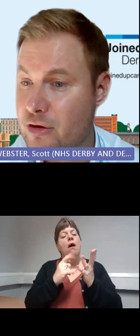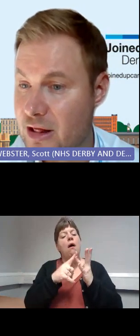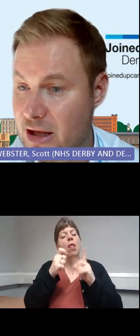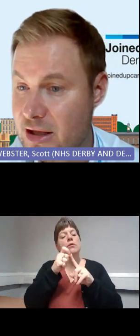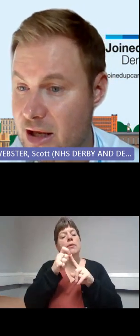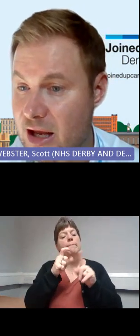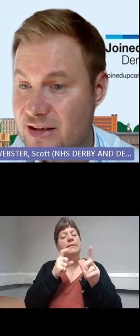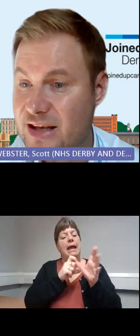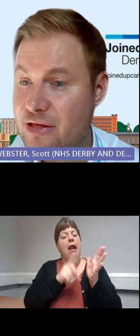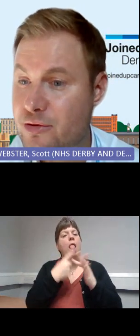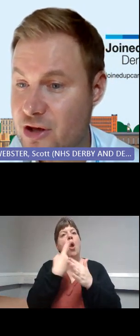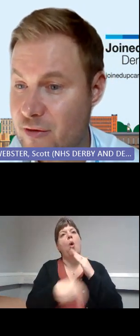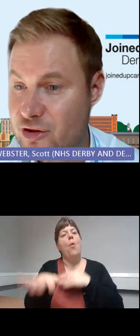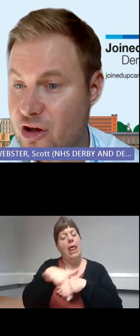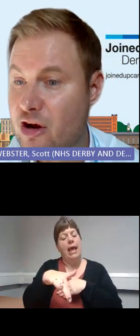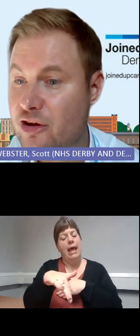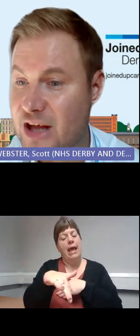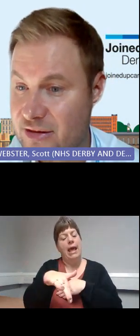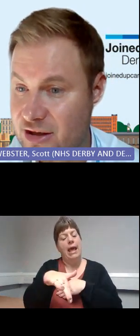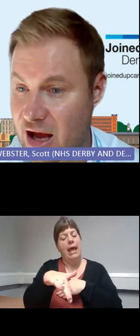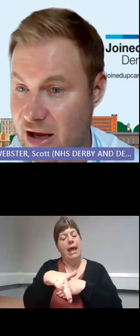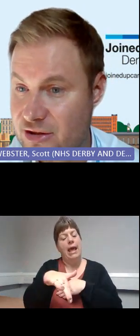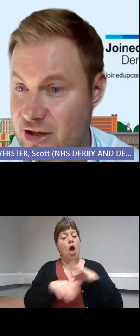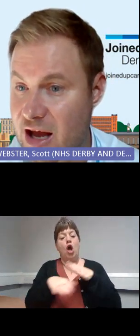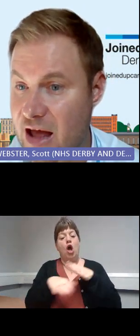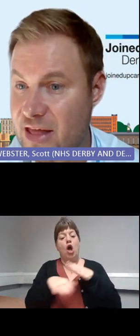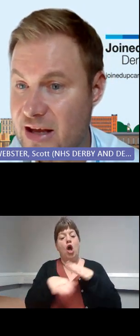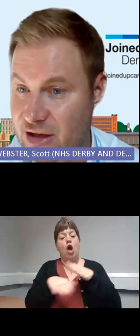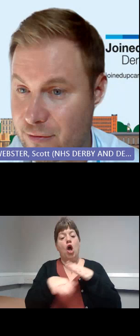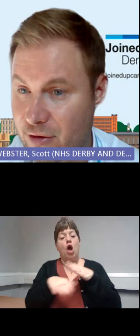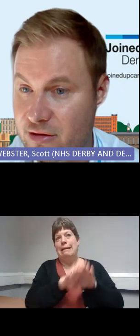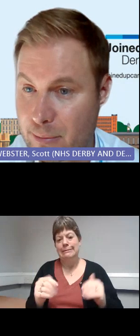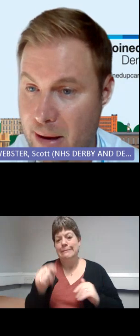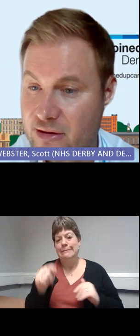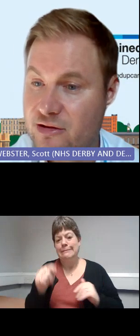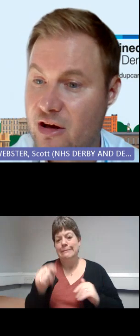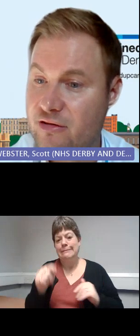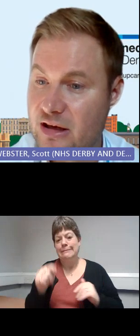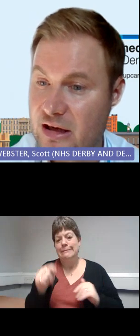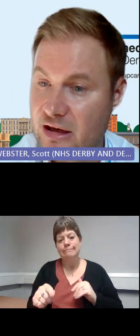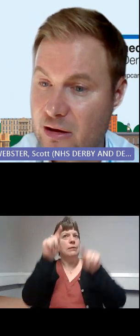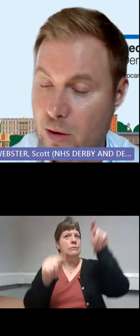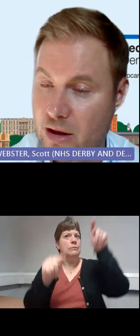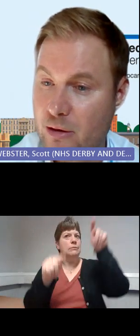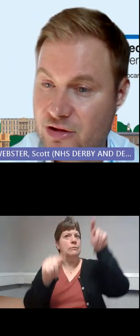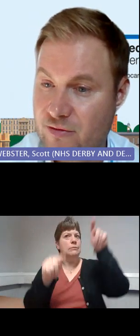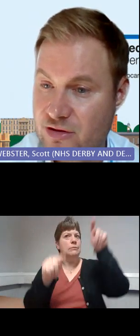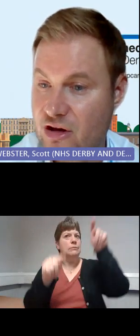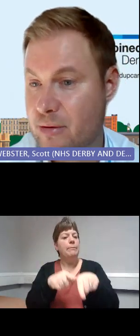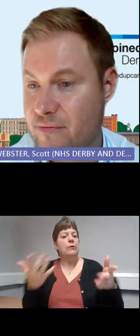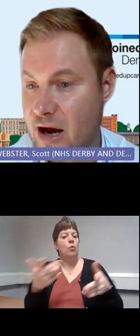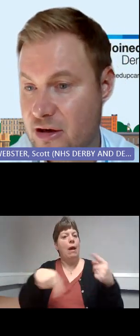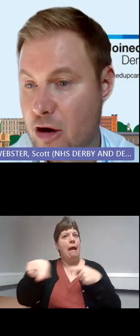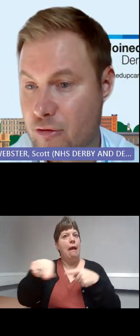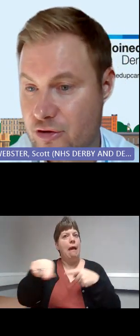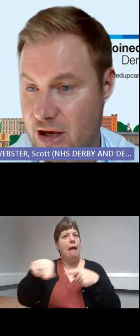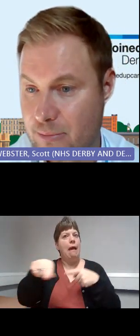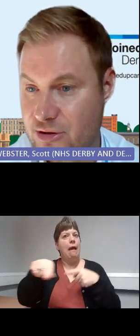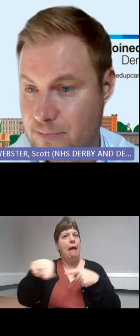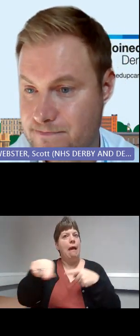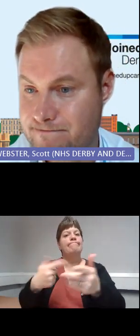services currently is that those services are not standardised and they differ dependent on where those services are